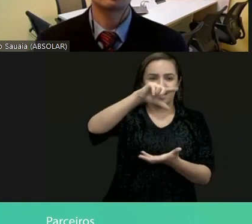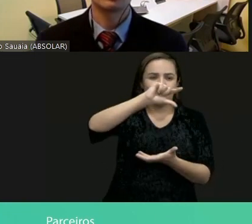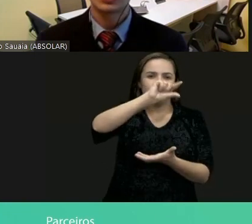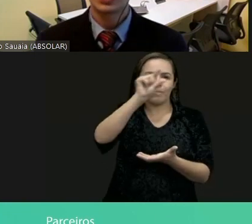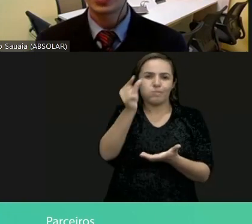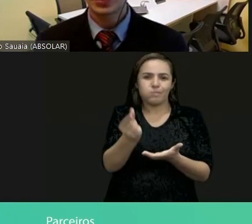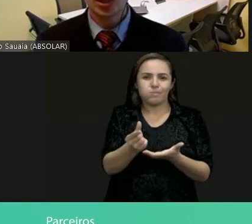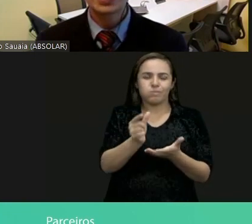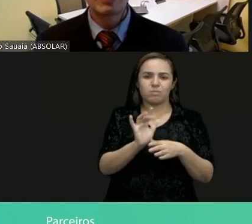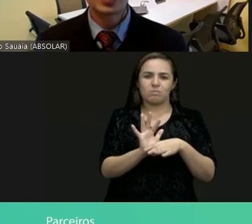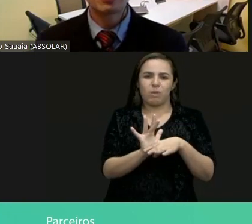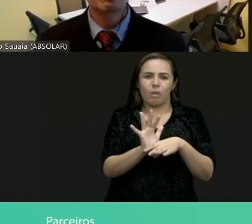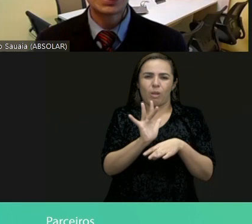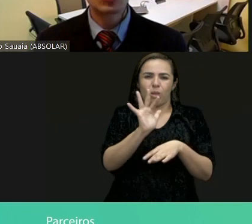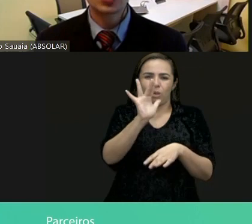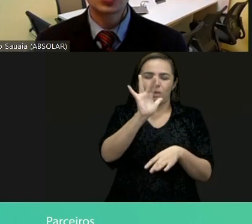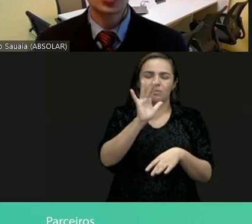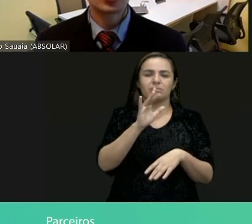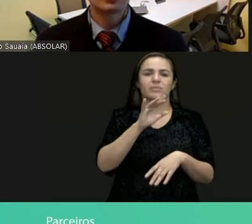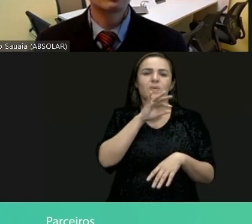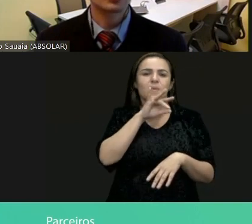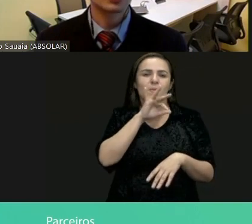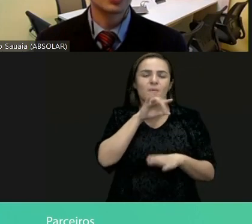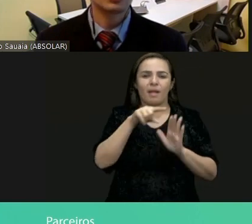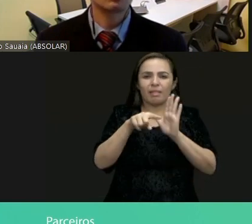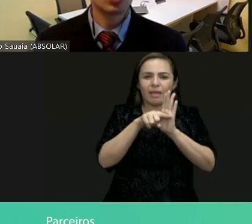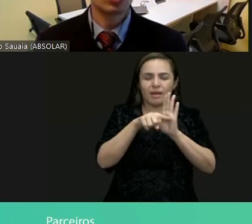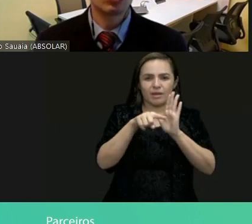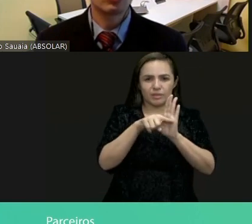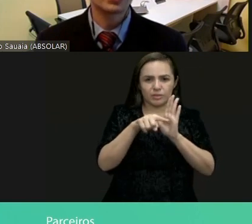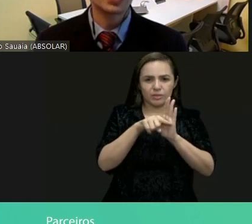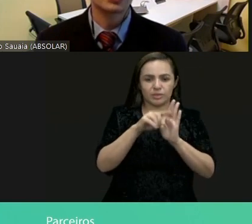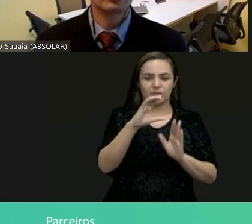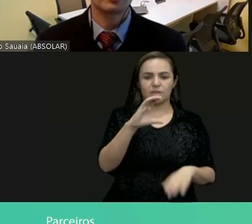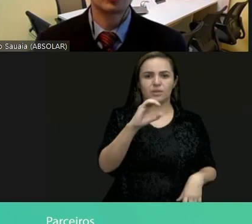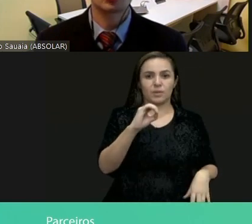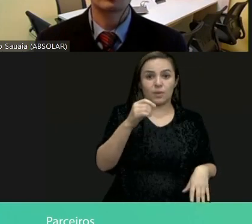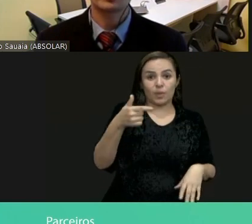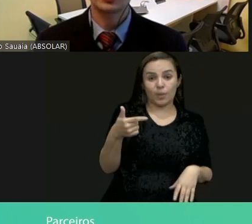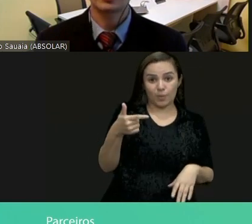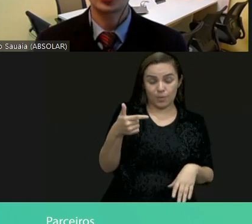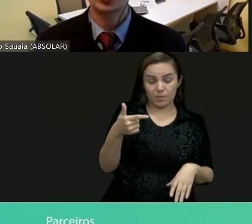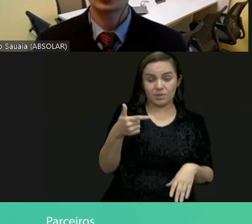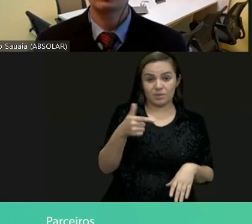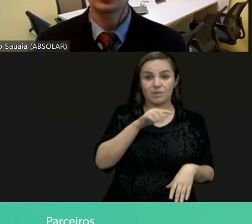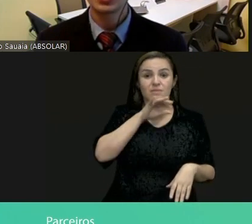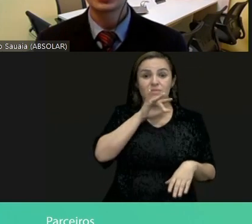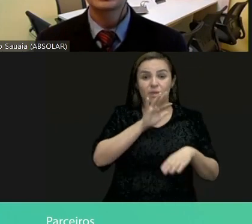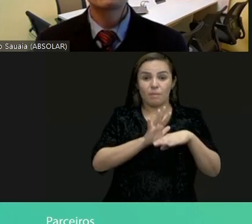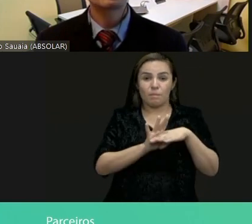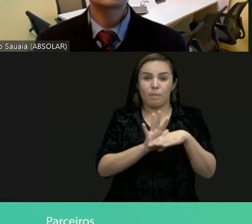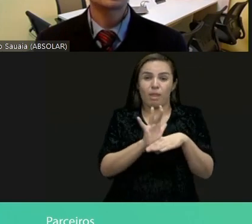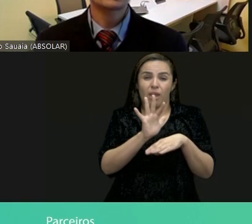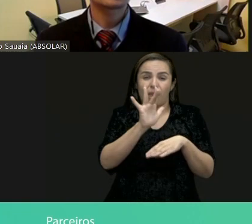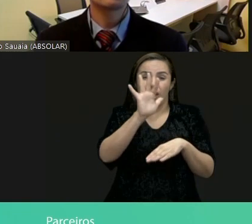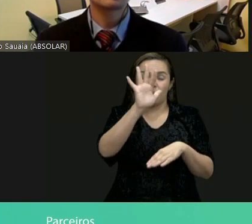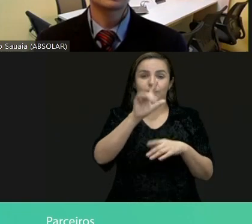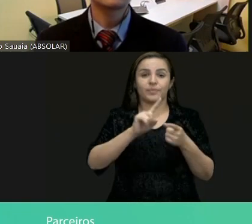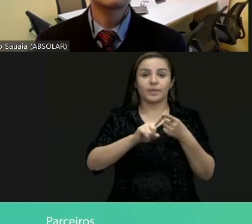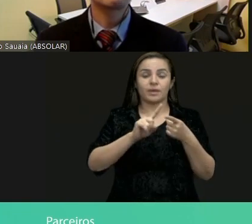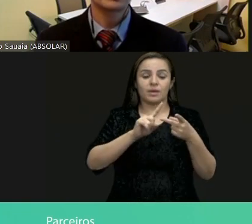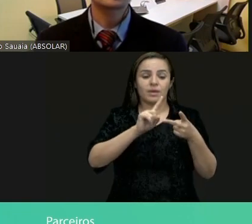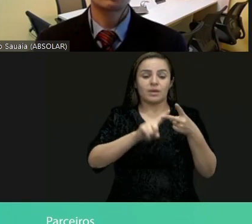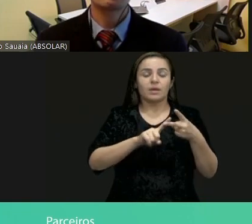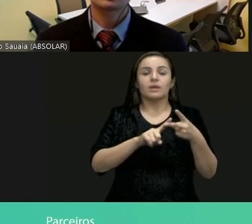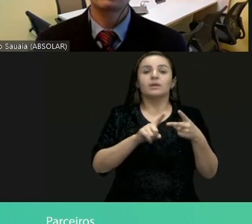So you have this byproduct that we know has negative impacts, which is CO2. We have